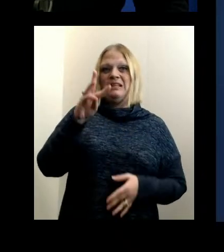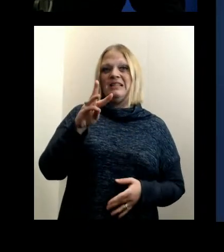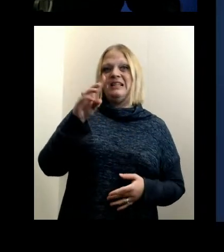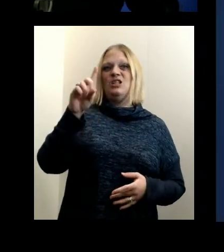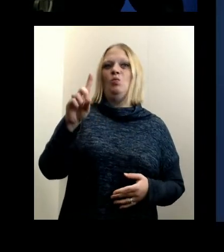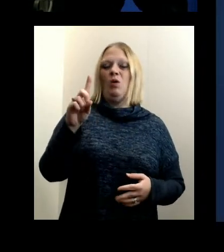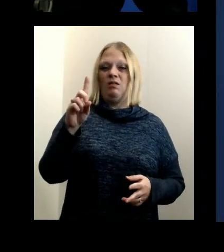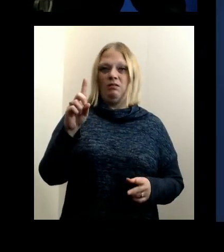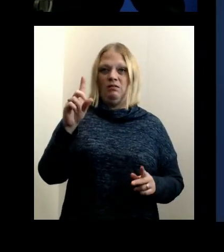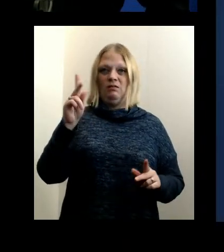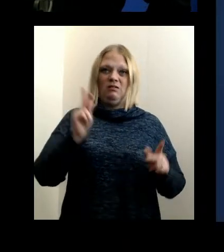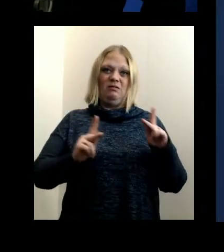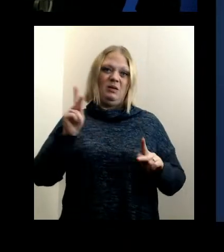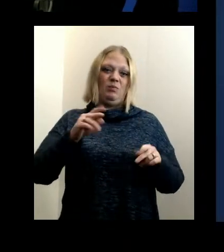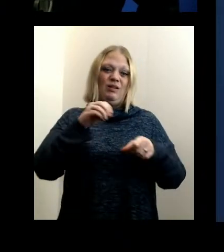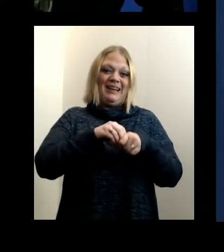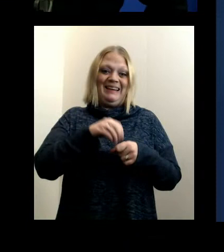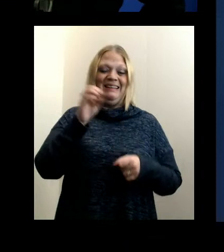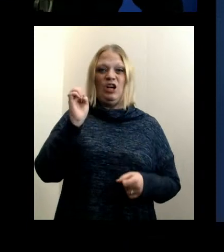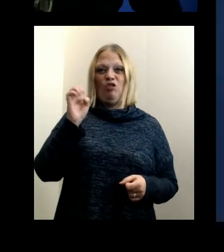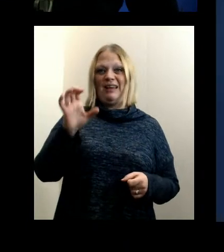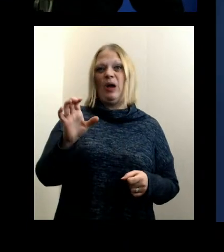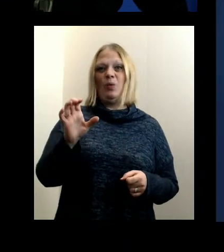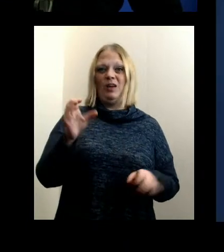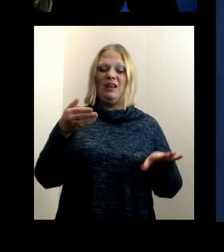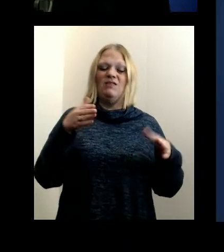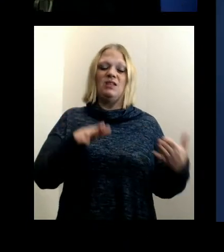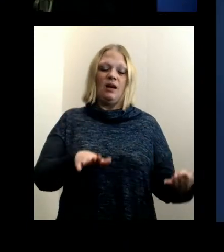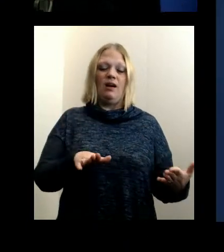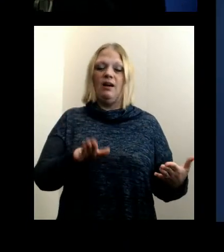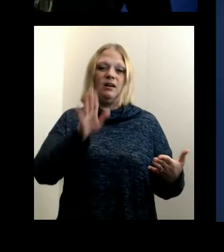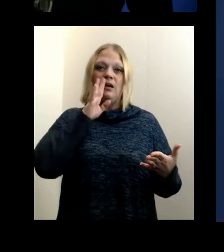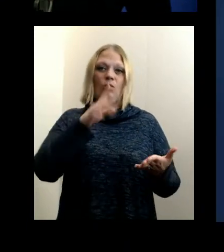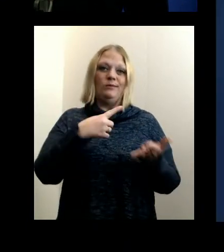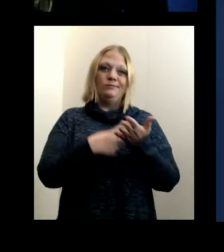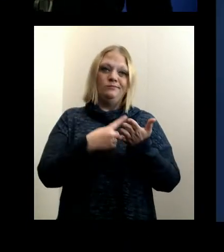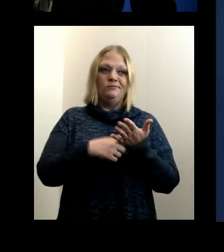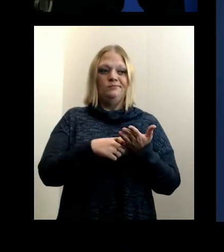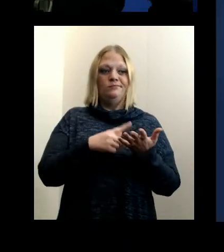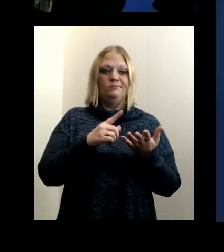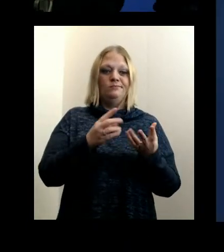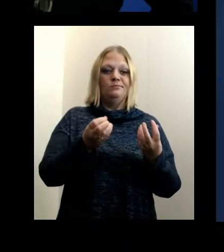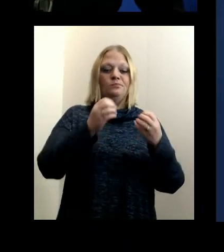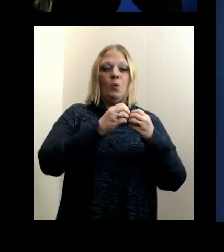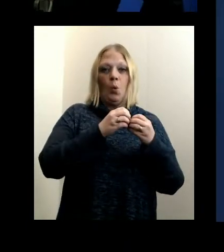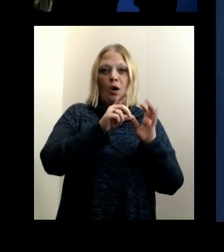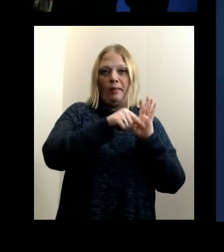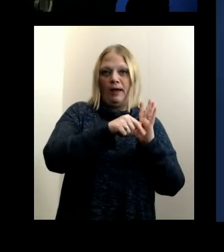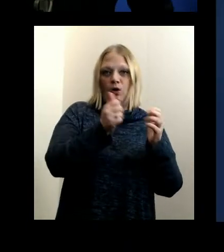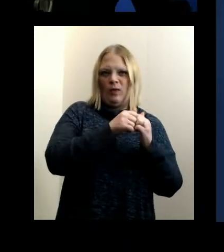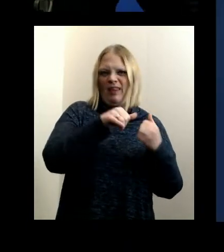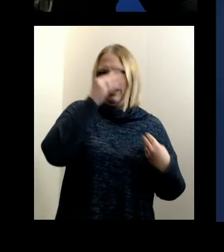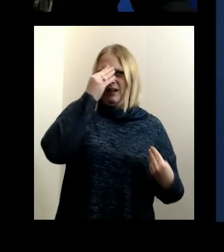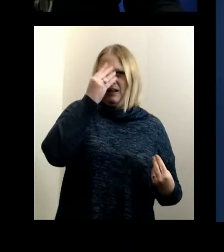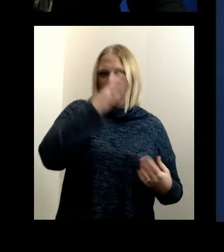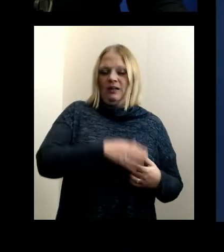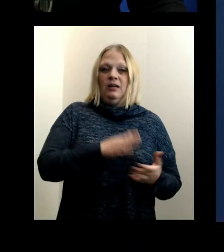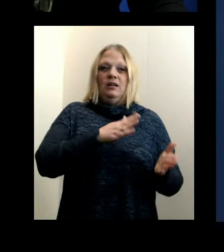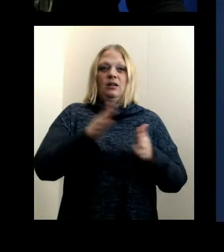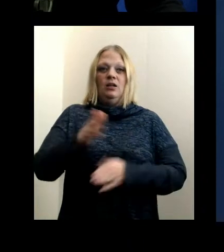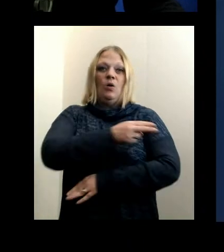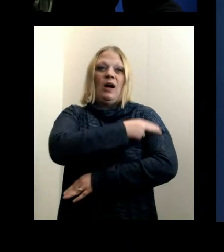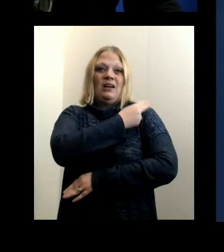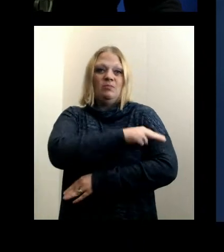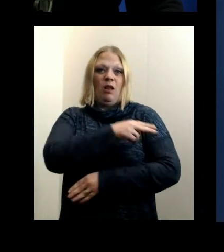1,061 individuals in Erie County who have died. We'll go into a little bit more about that with mortality data. Hospitalizations as